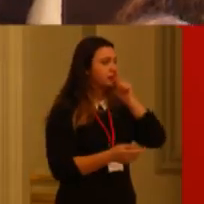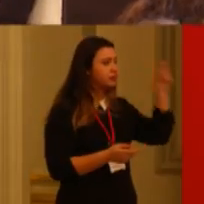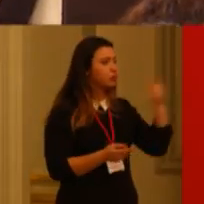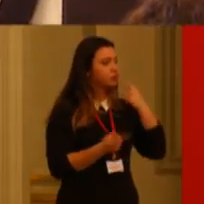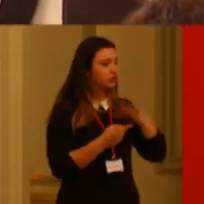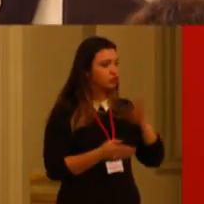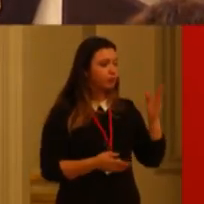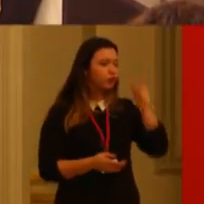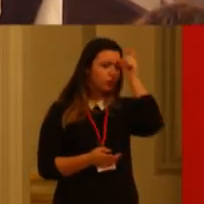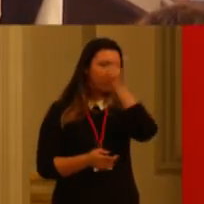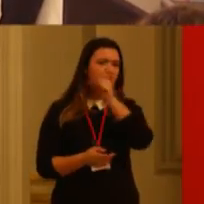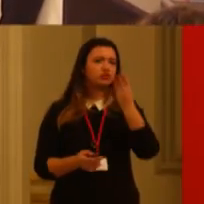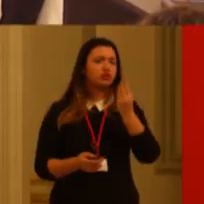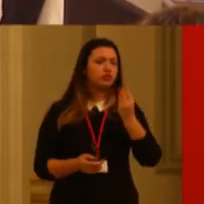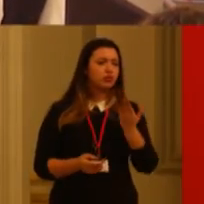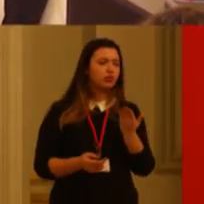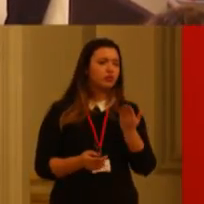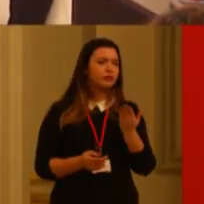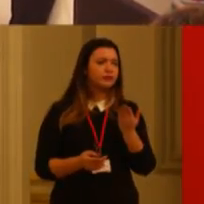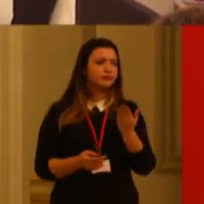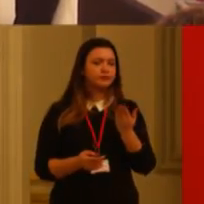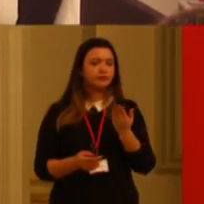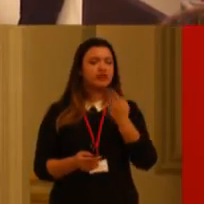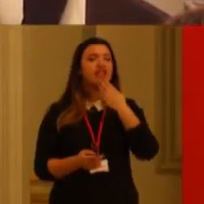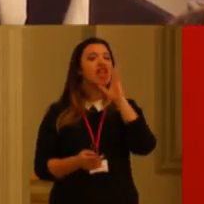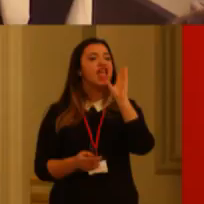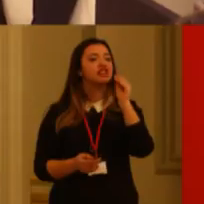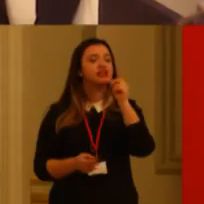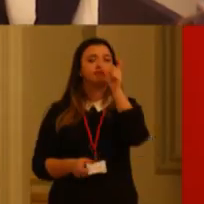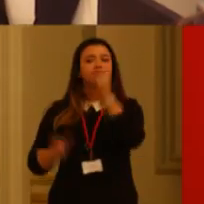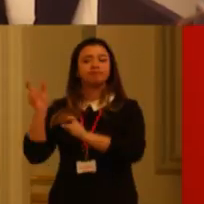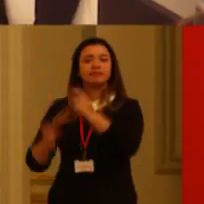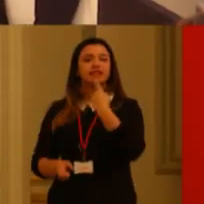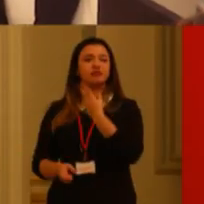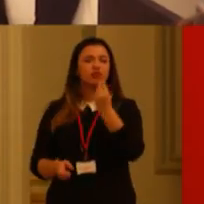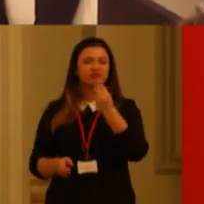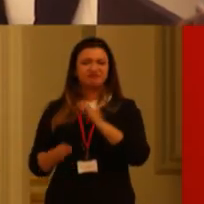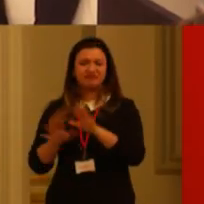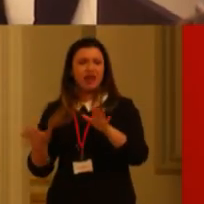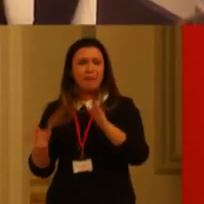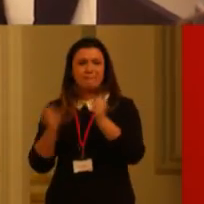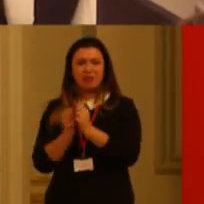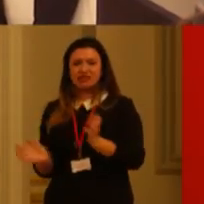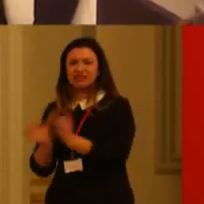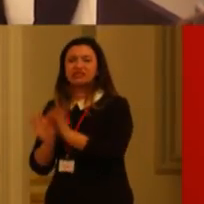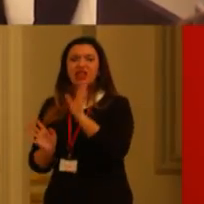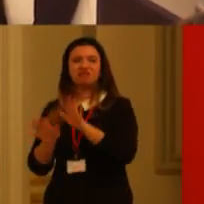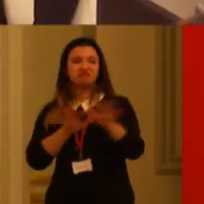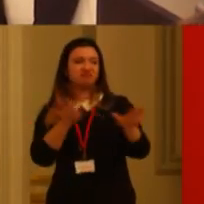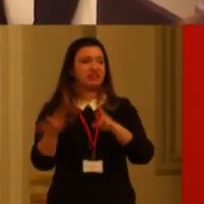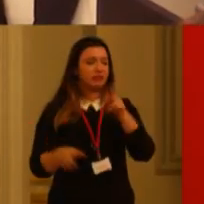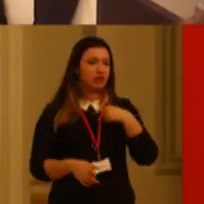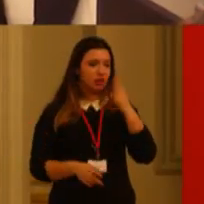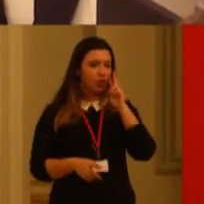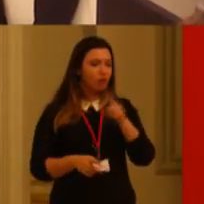mean a lot. Their opinions mean a lot. So let me start with you, Murat. When we think about the youth profile in Turkey, it's